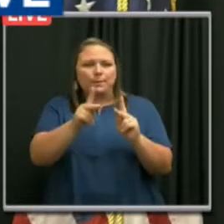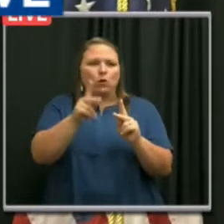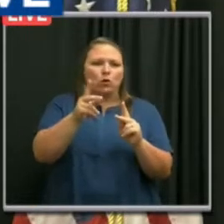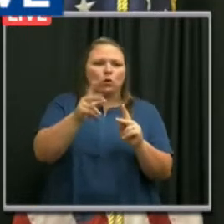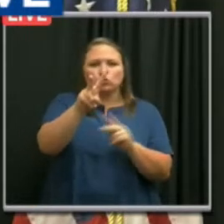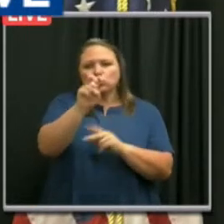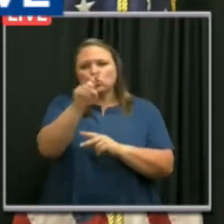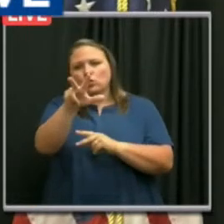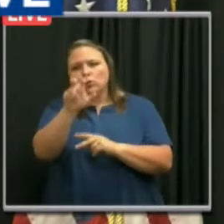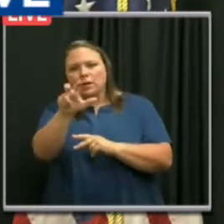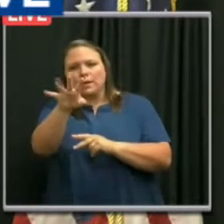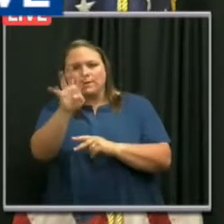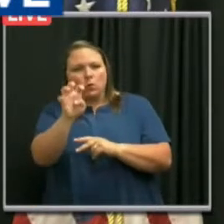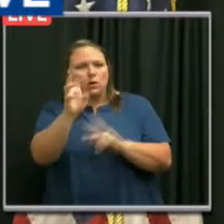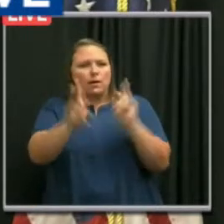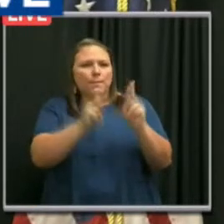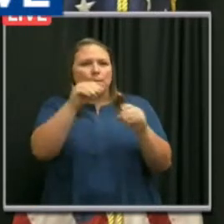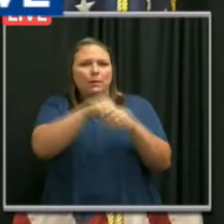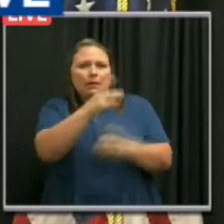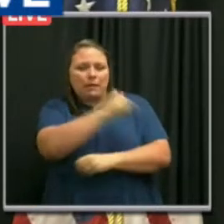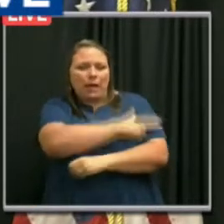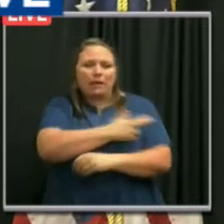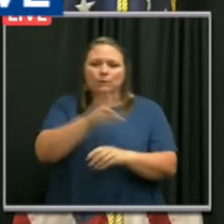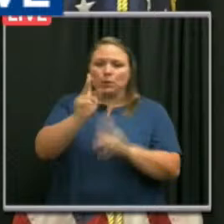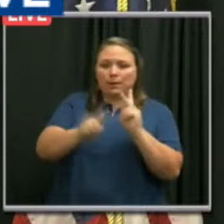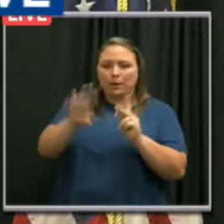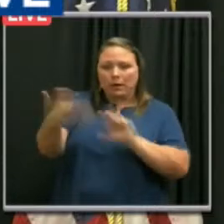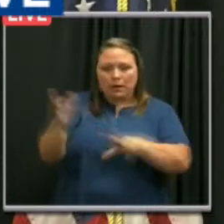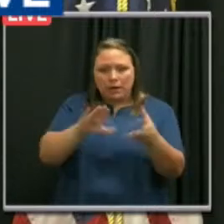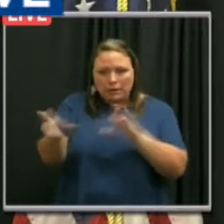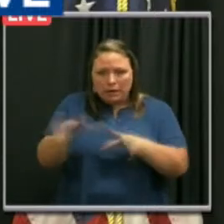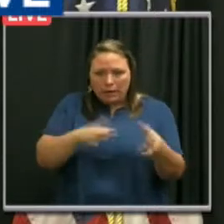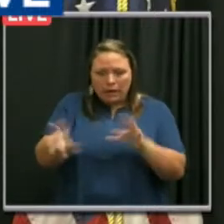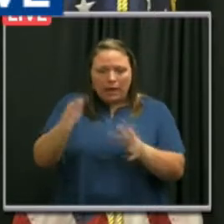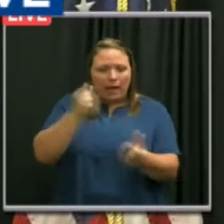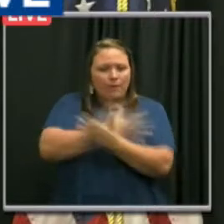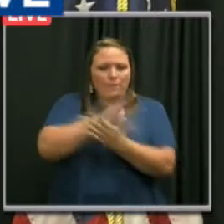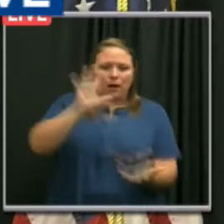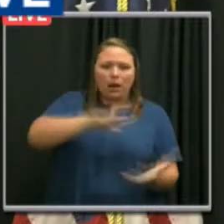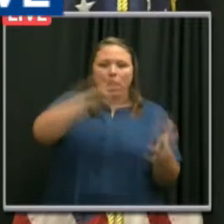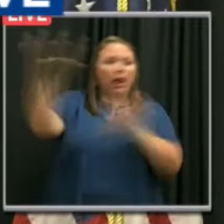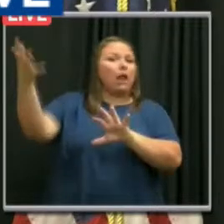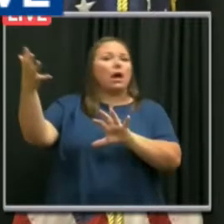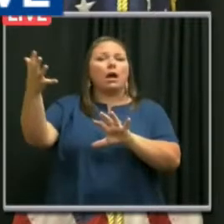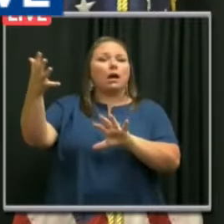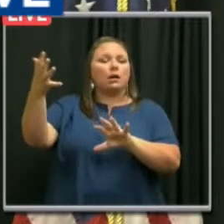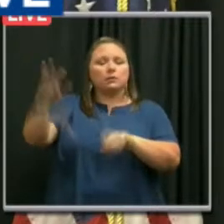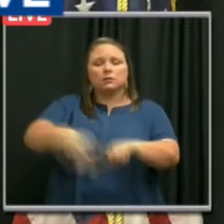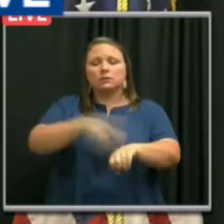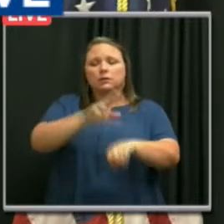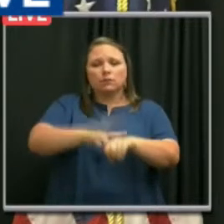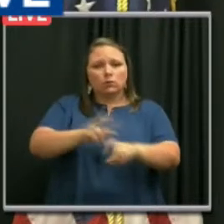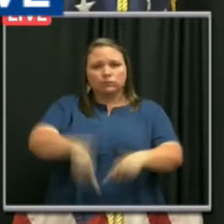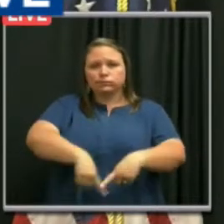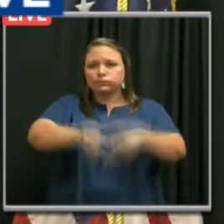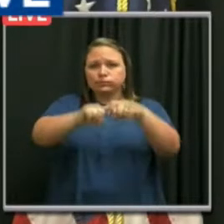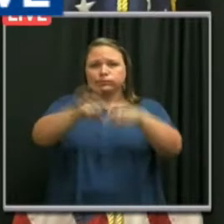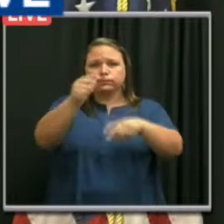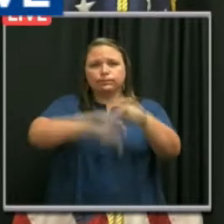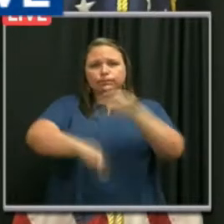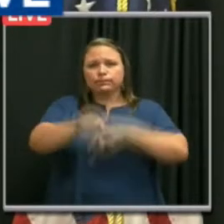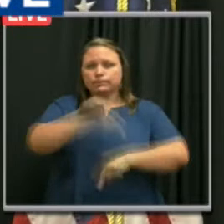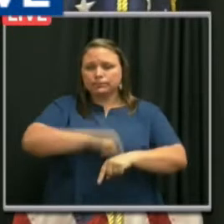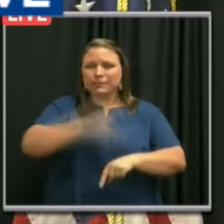and mortality rate has gone up and just things just have gone really off the rails, then I think we would